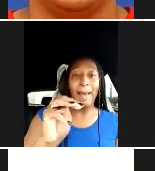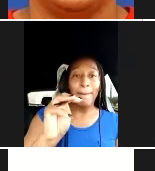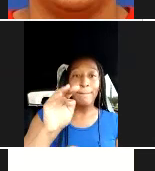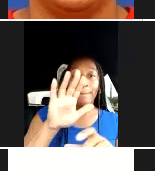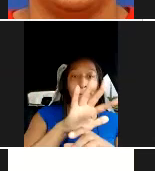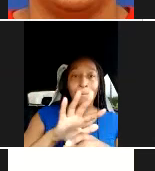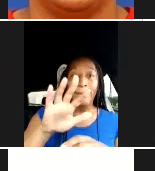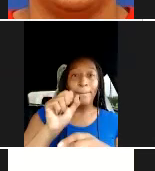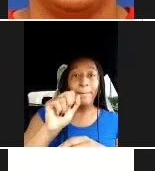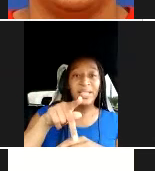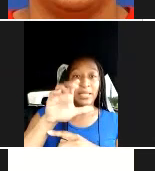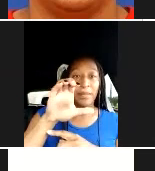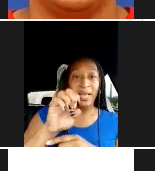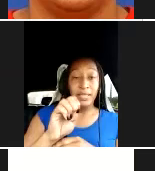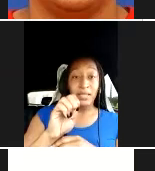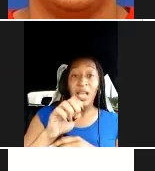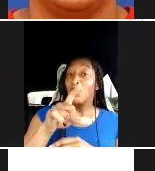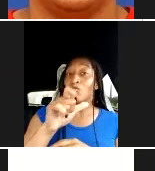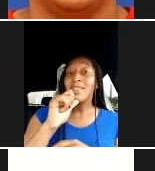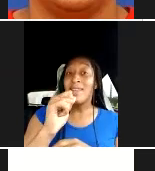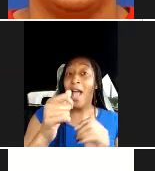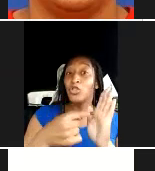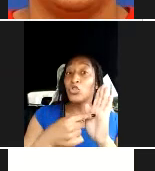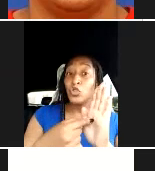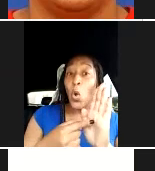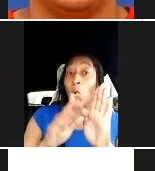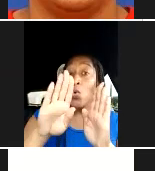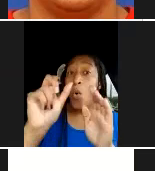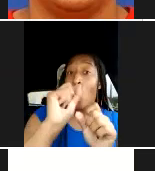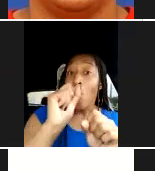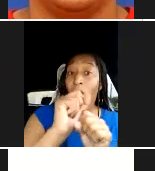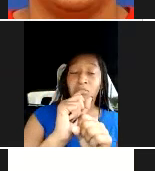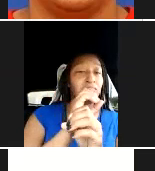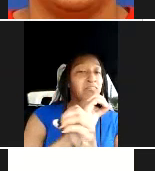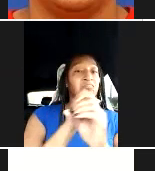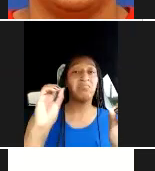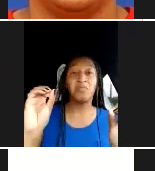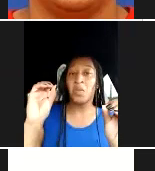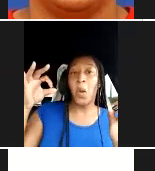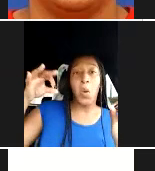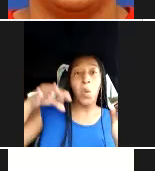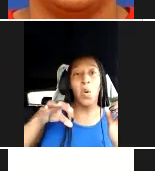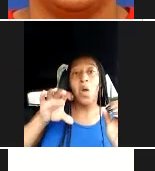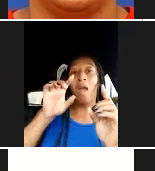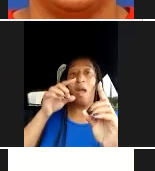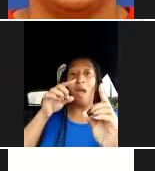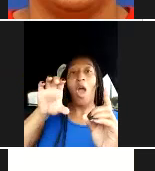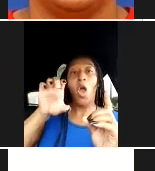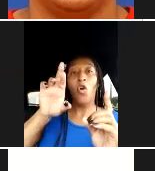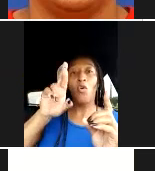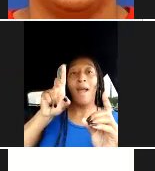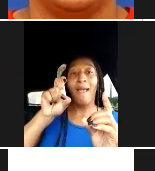will not get any credit even if your answer is correct. Follow all instructions included with each